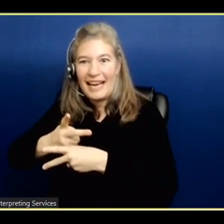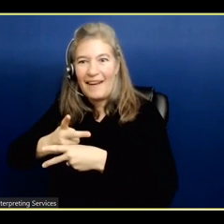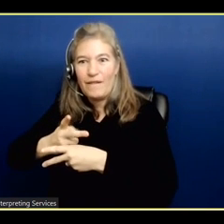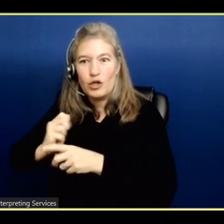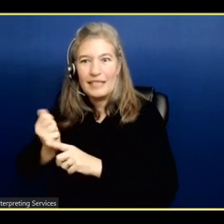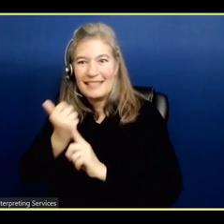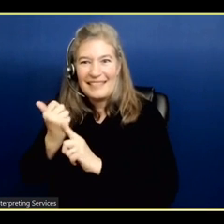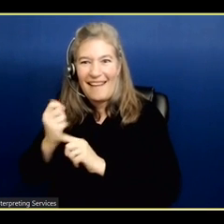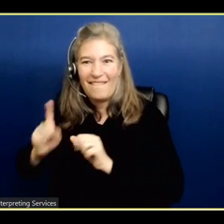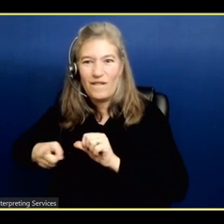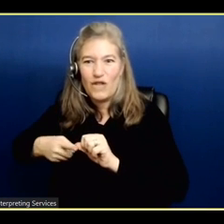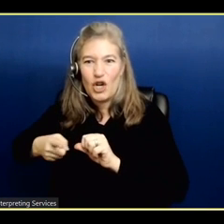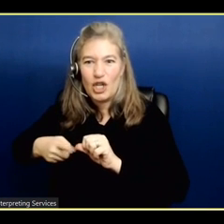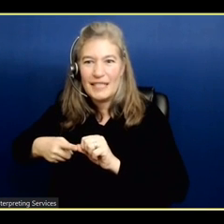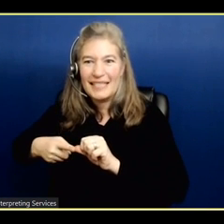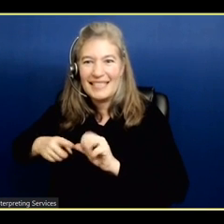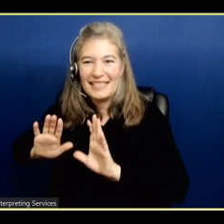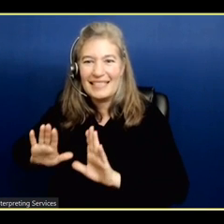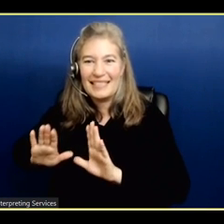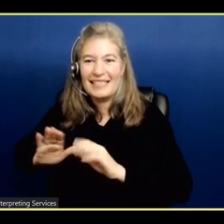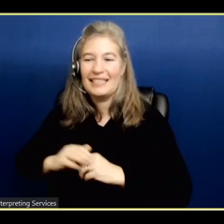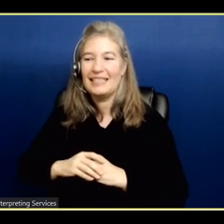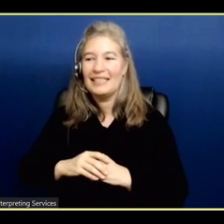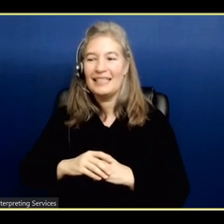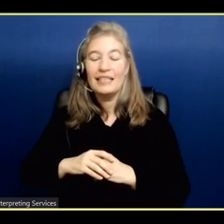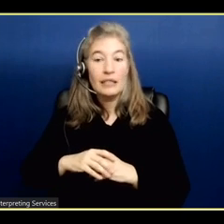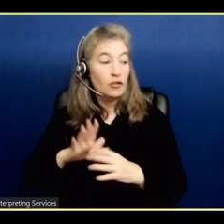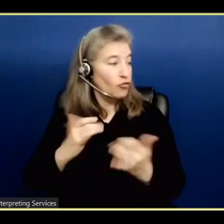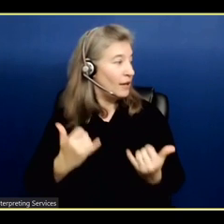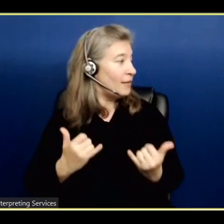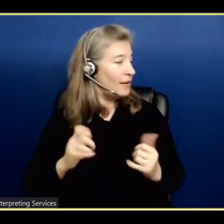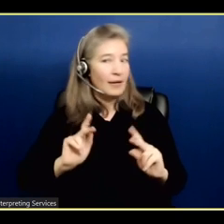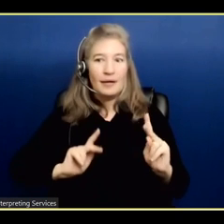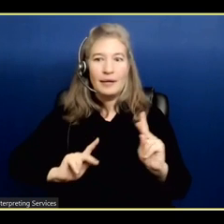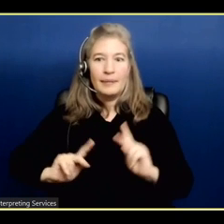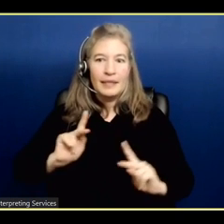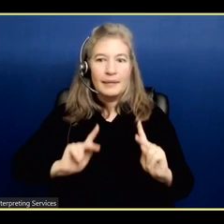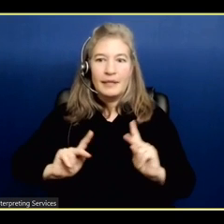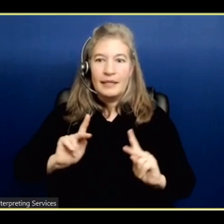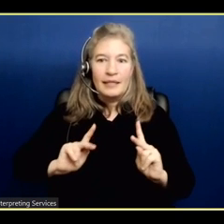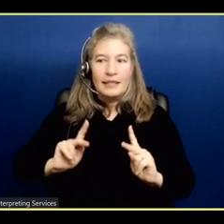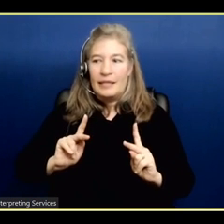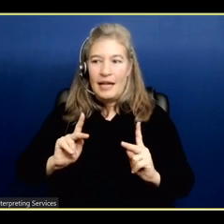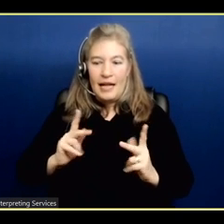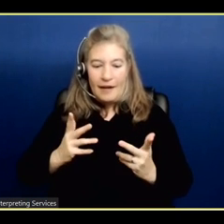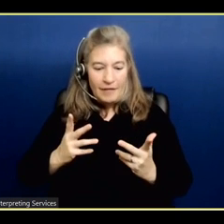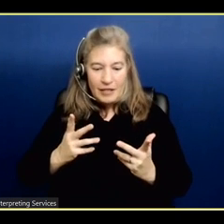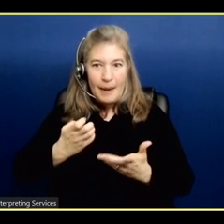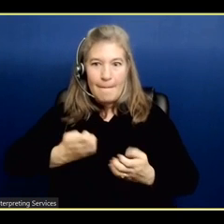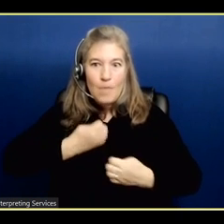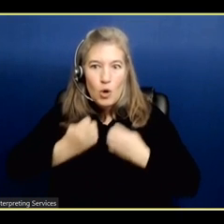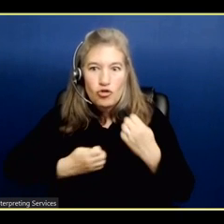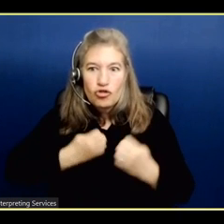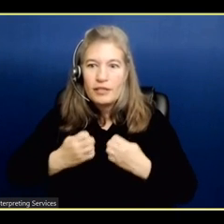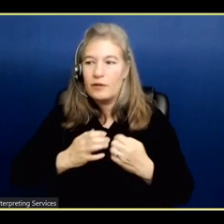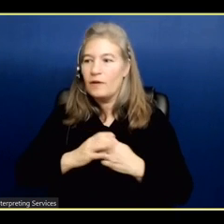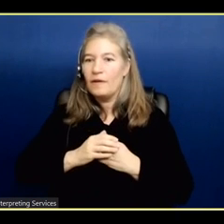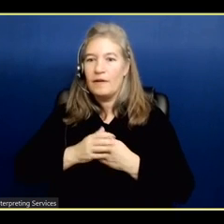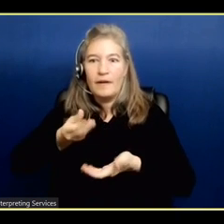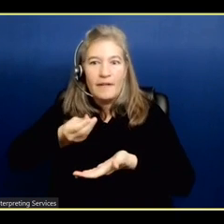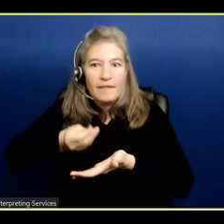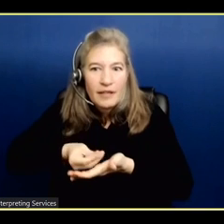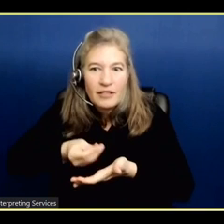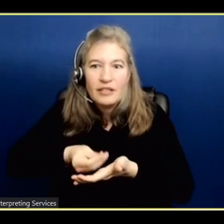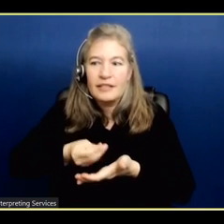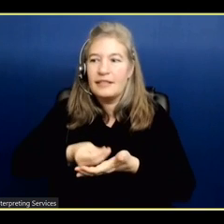space our groups have to occupy to even answer any future leading questions should be considered at this